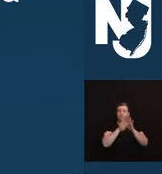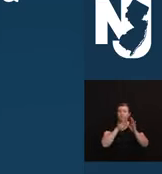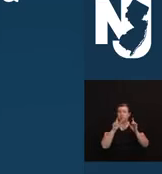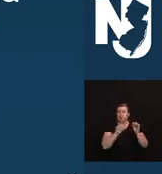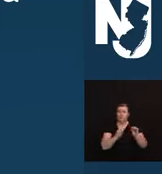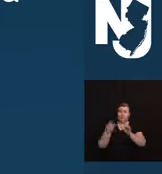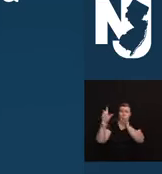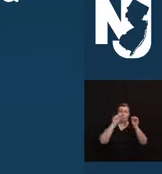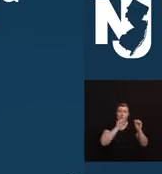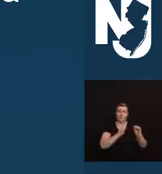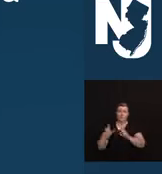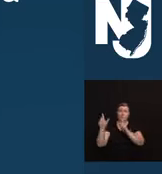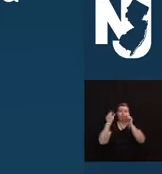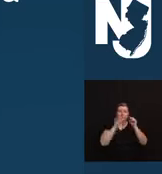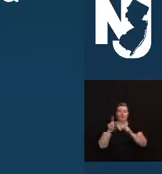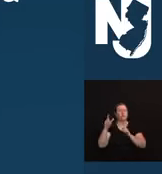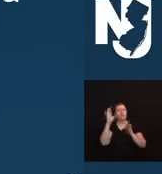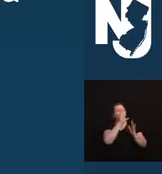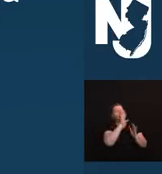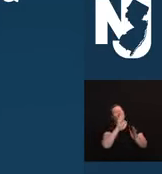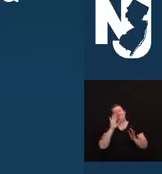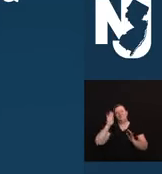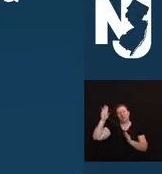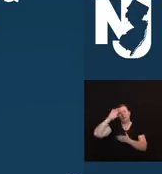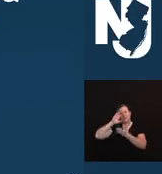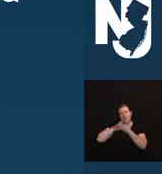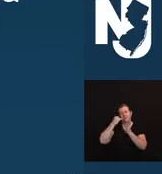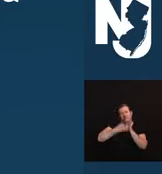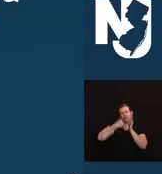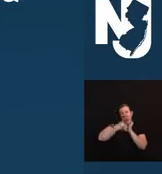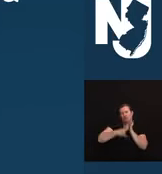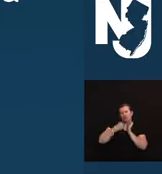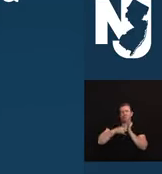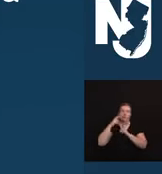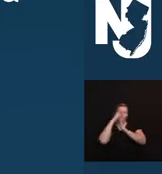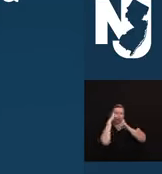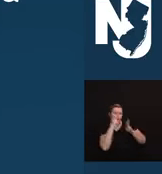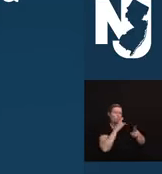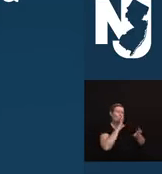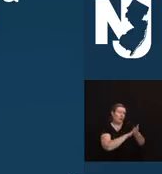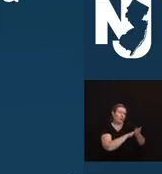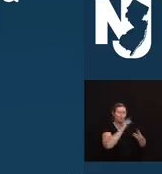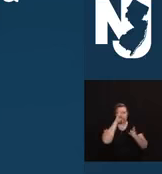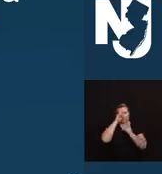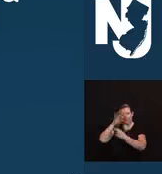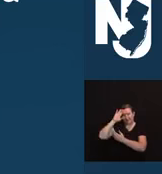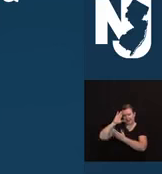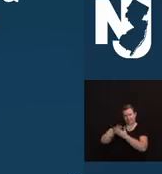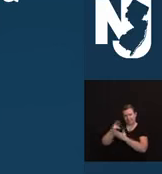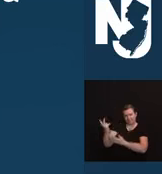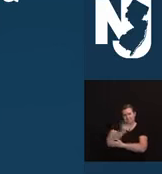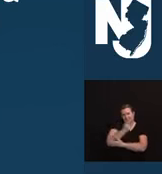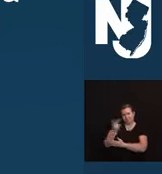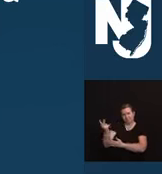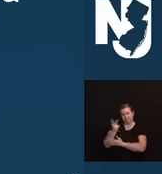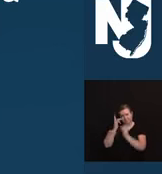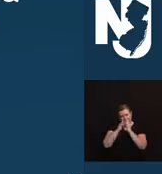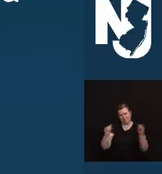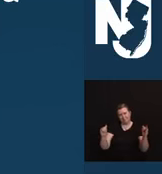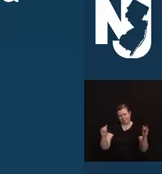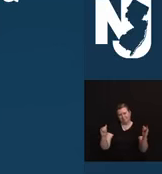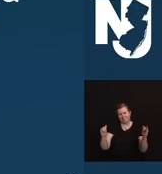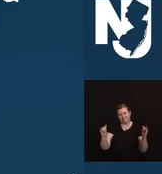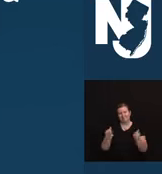to her for the cello and to him for the art selections. Extraordinary. Our state's glow